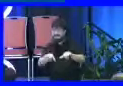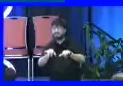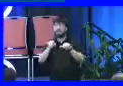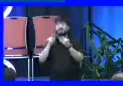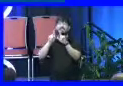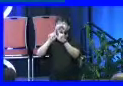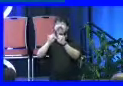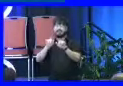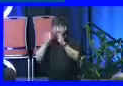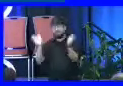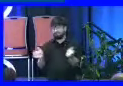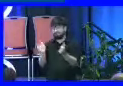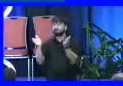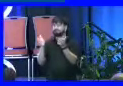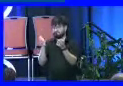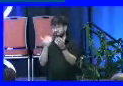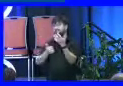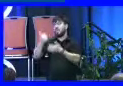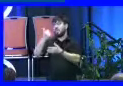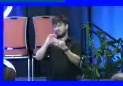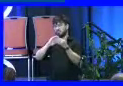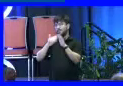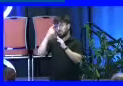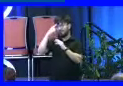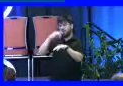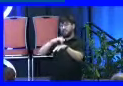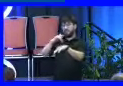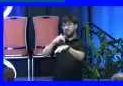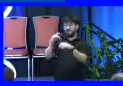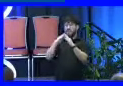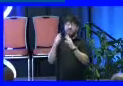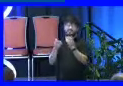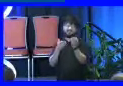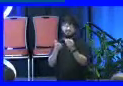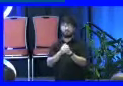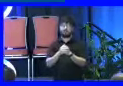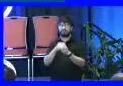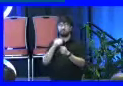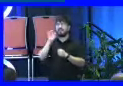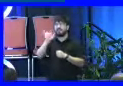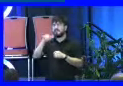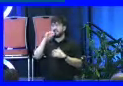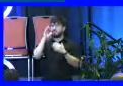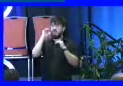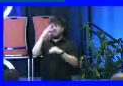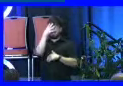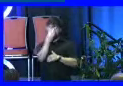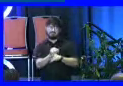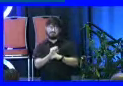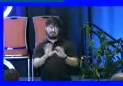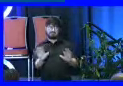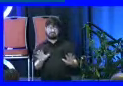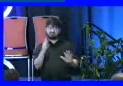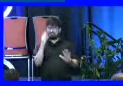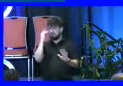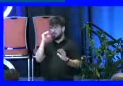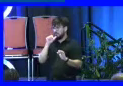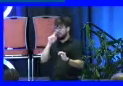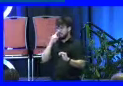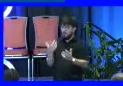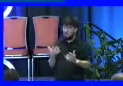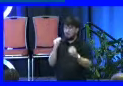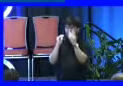for available housing and services. If all that didn't put you to sleep after lunch, in